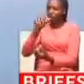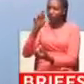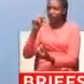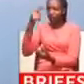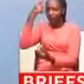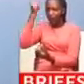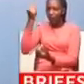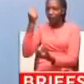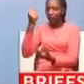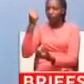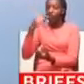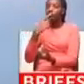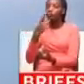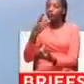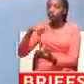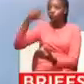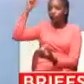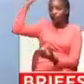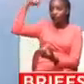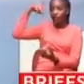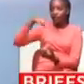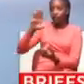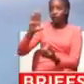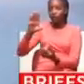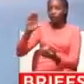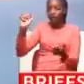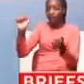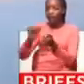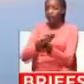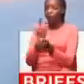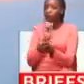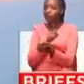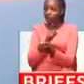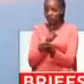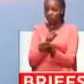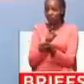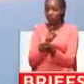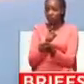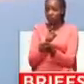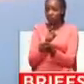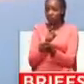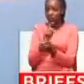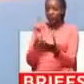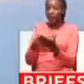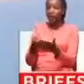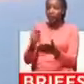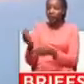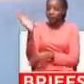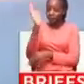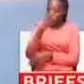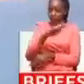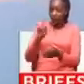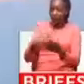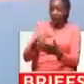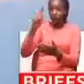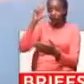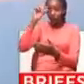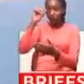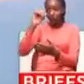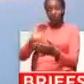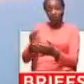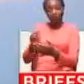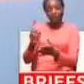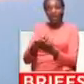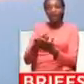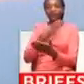your star mm-hmm. had been hijacked or something like that. Yeah. So you had to come back, and then now you're in Mombasa and you're trying to